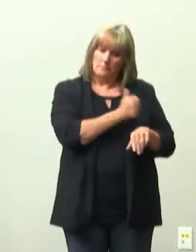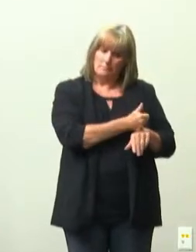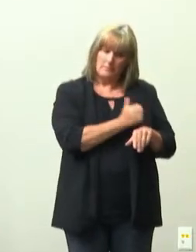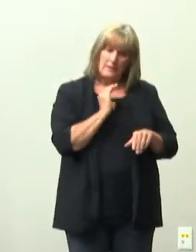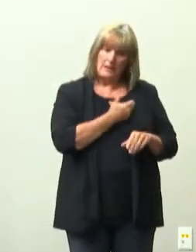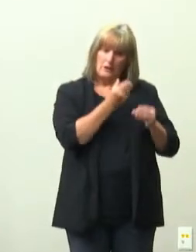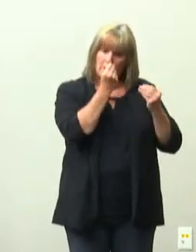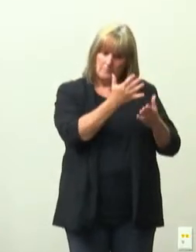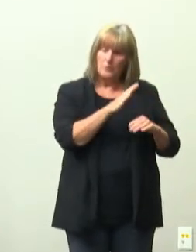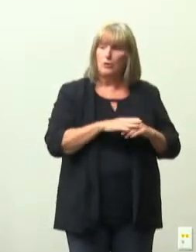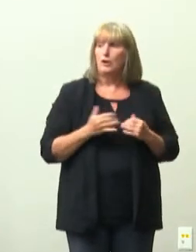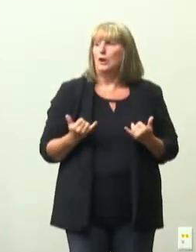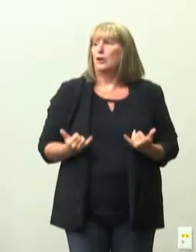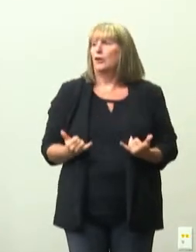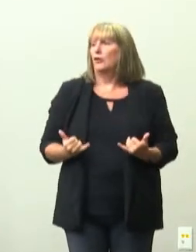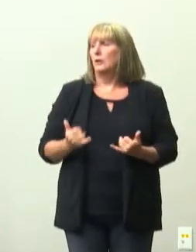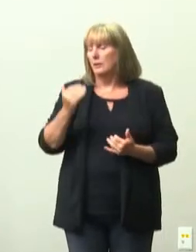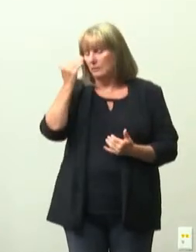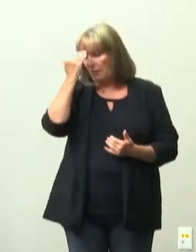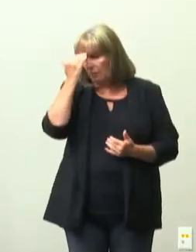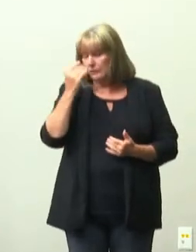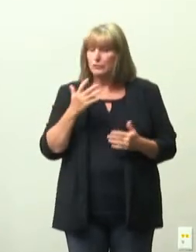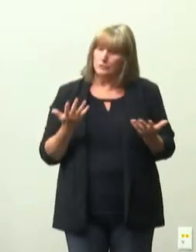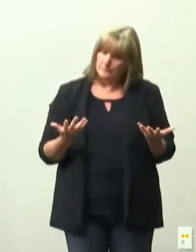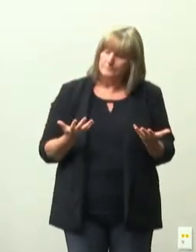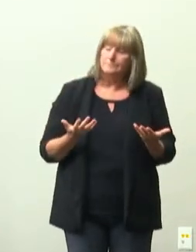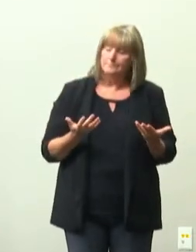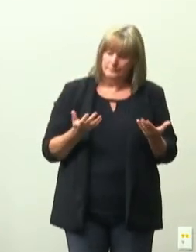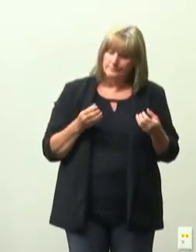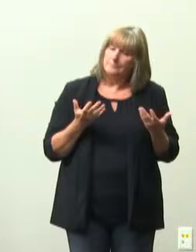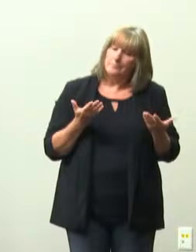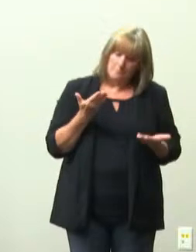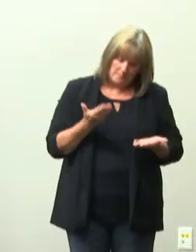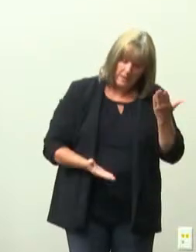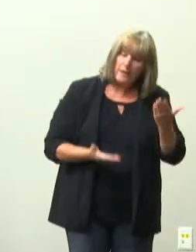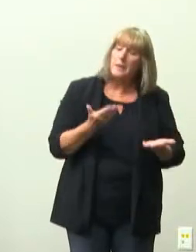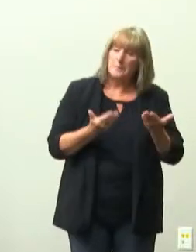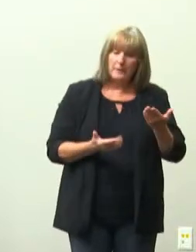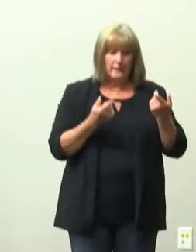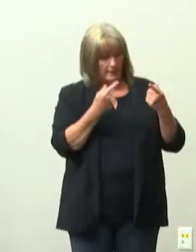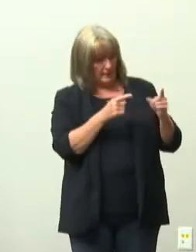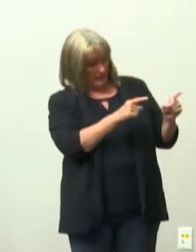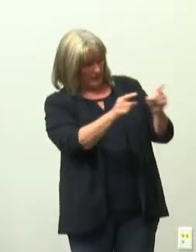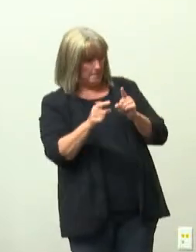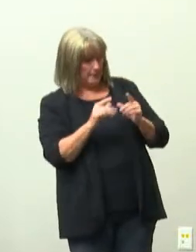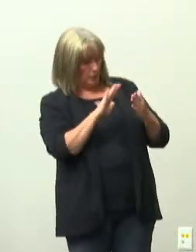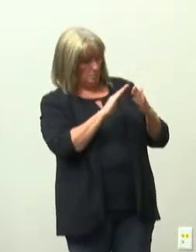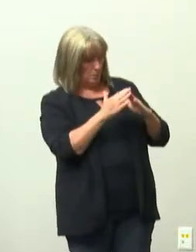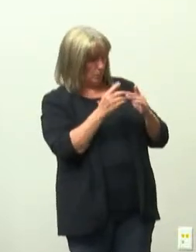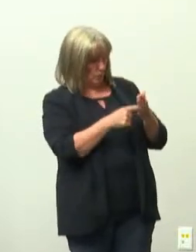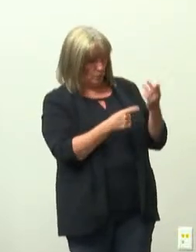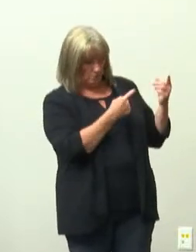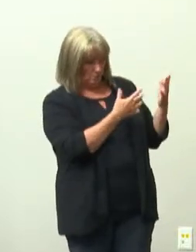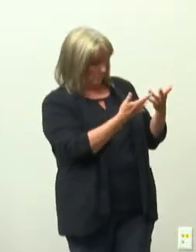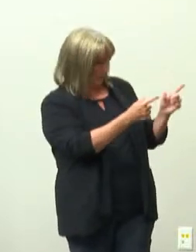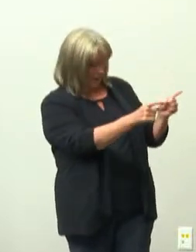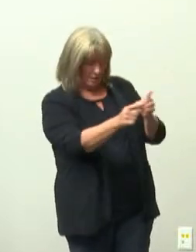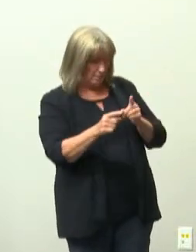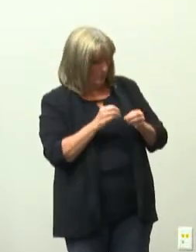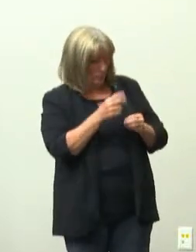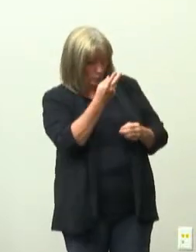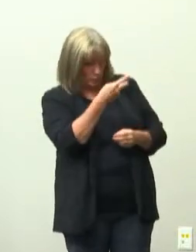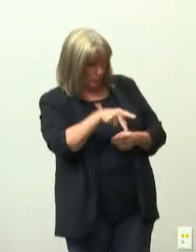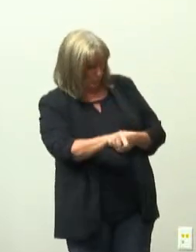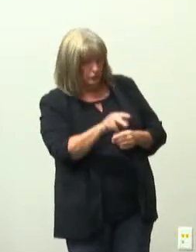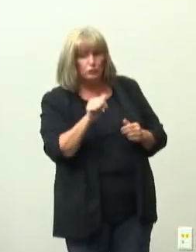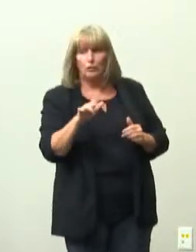on the current knowledge, and there is a chance based on what's happening in the community, what we're going to recommend in 2 weeks from now could